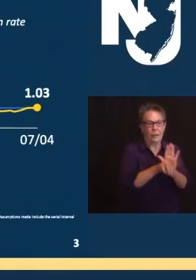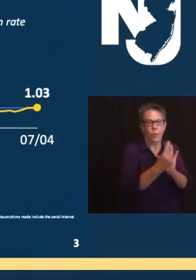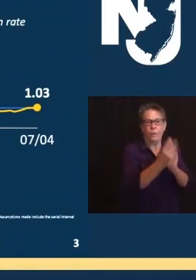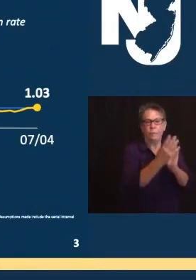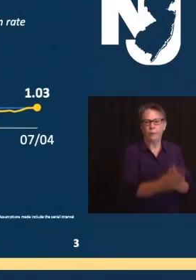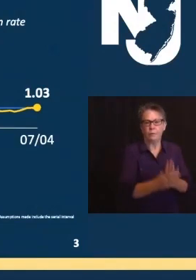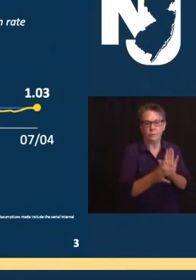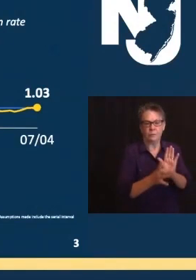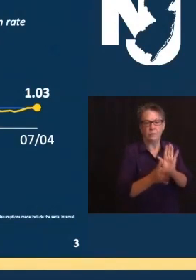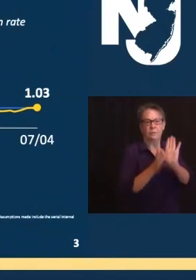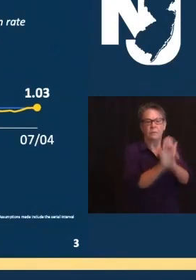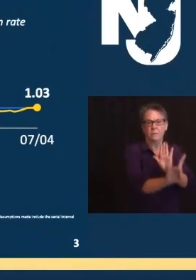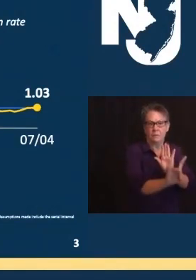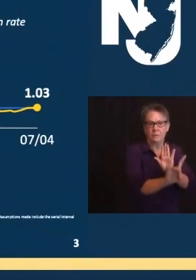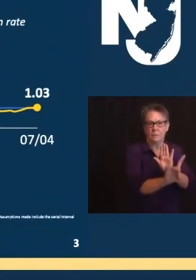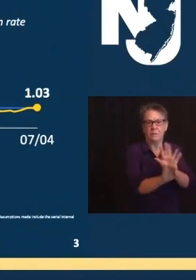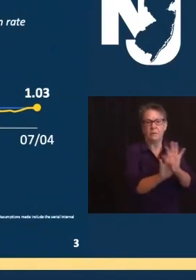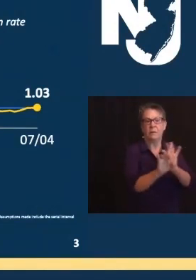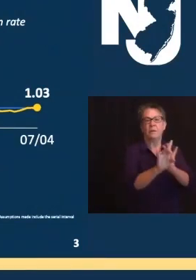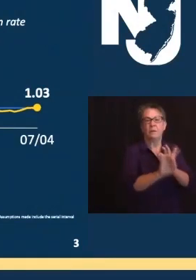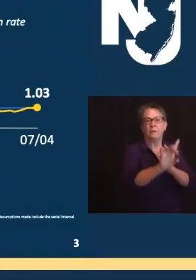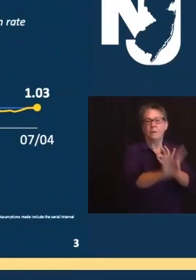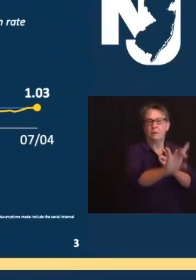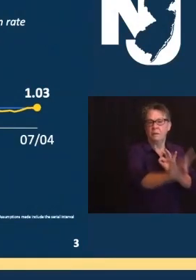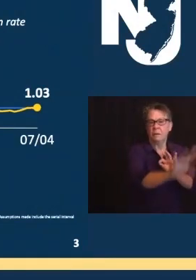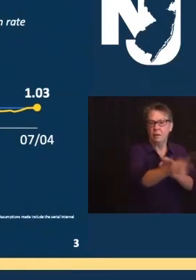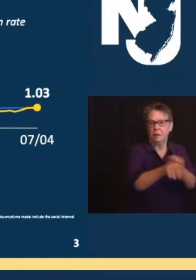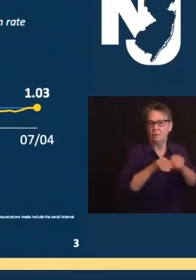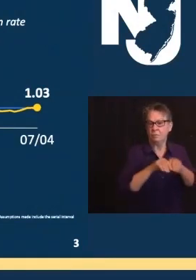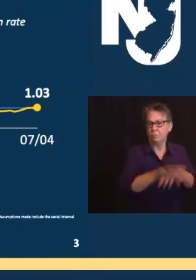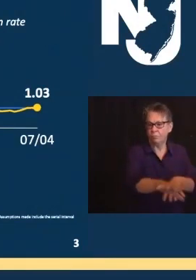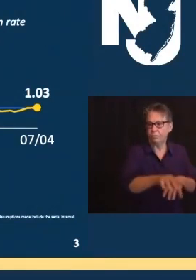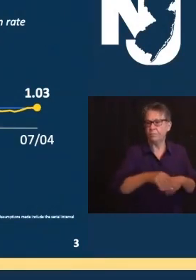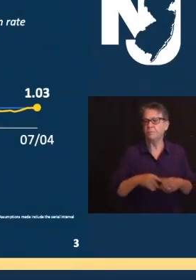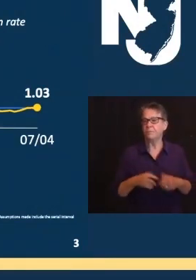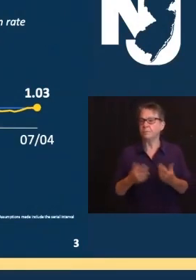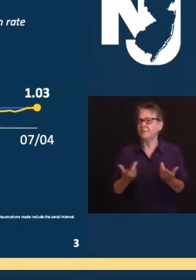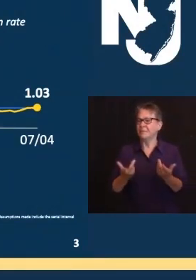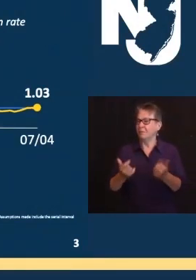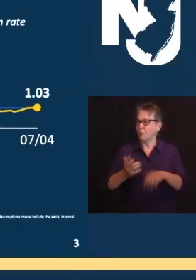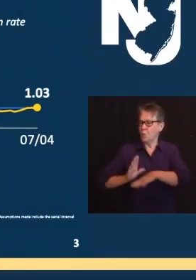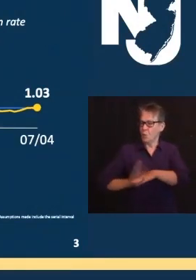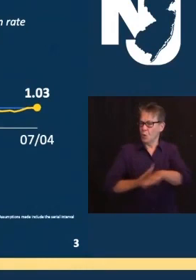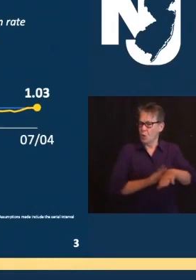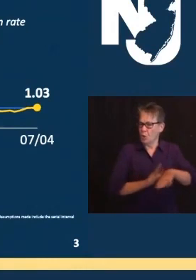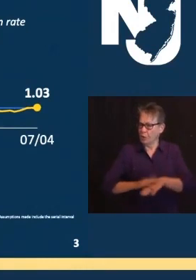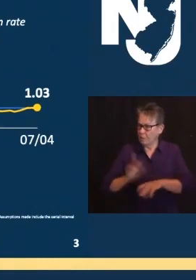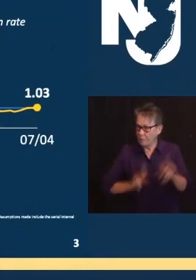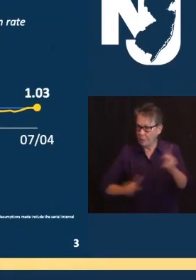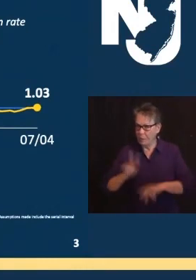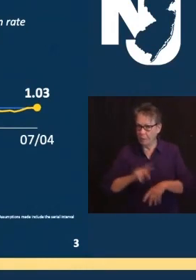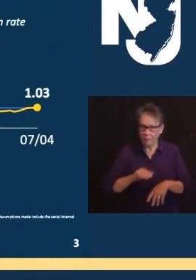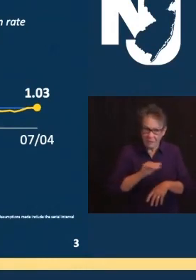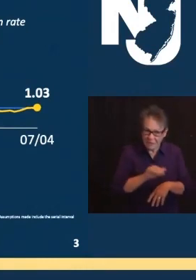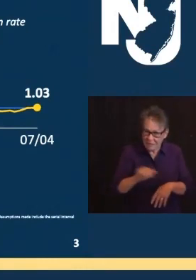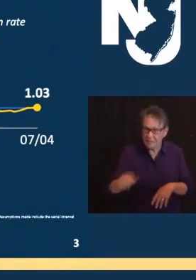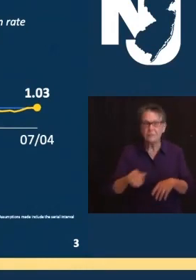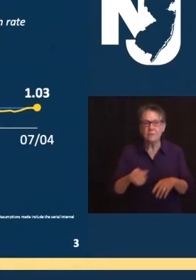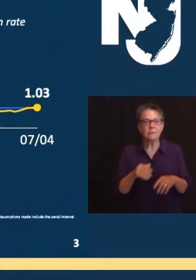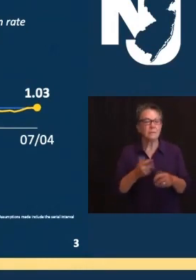frankly, we need to do more. Over the weekend, we learned of several outbreaks across our state directly tied to travel to